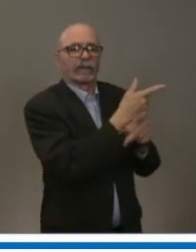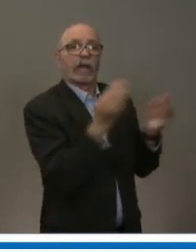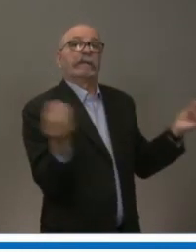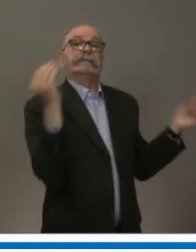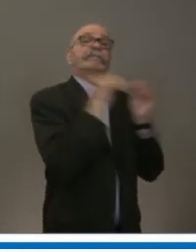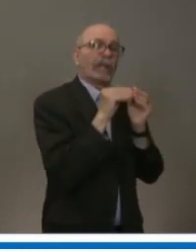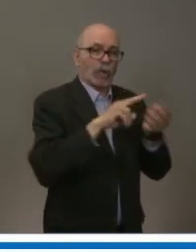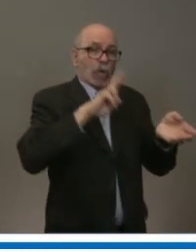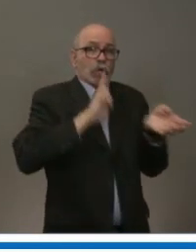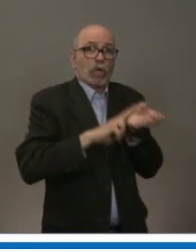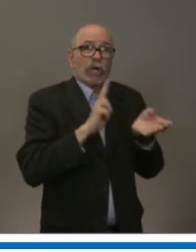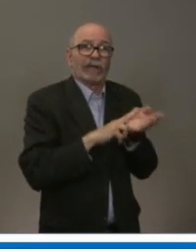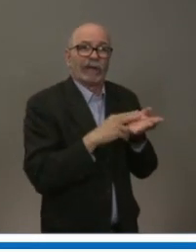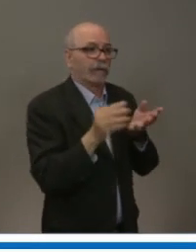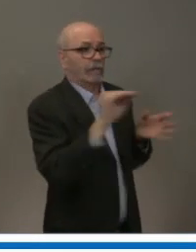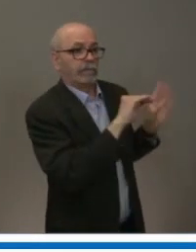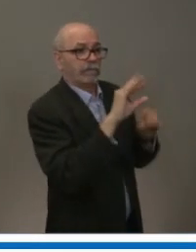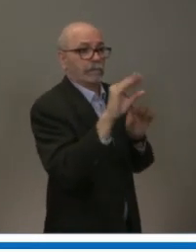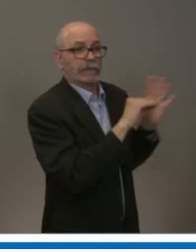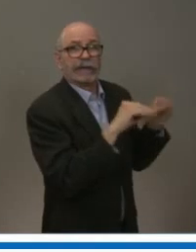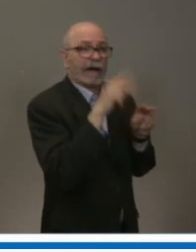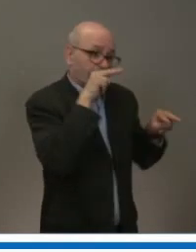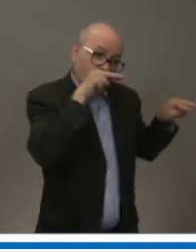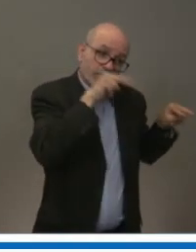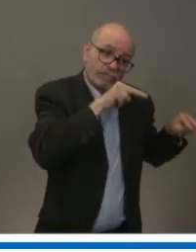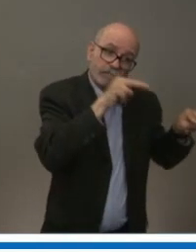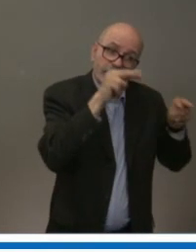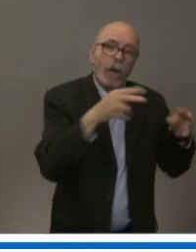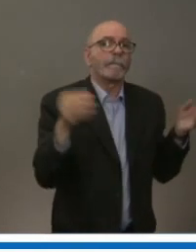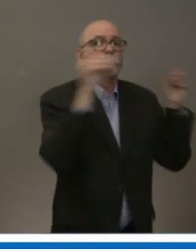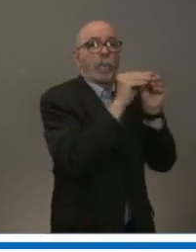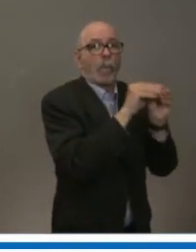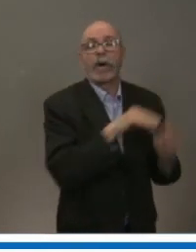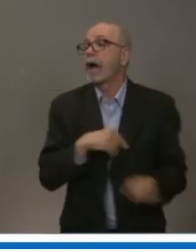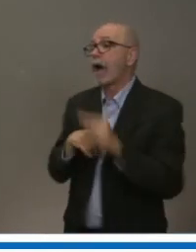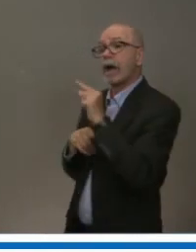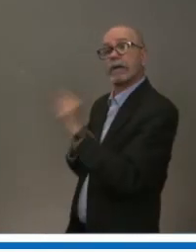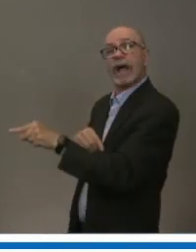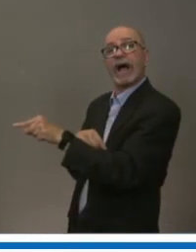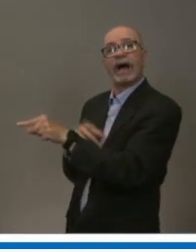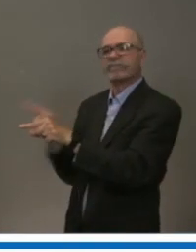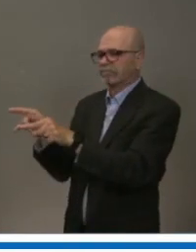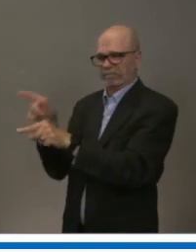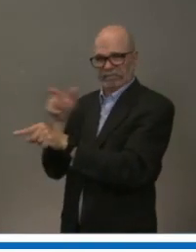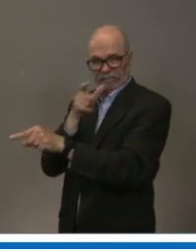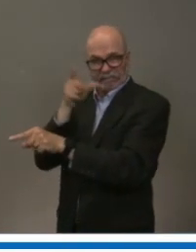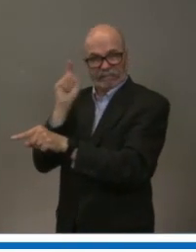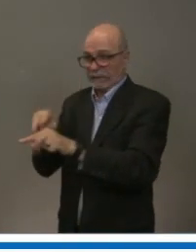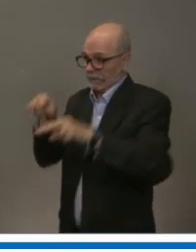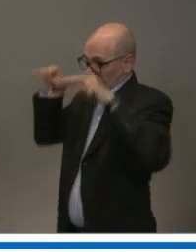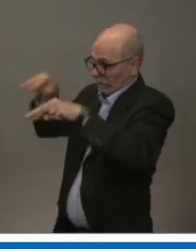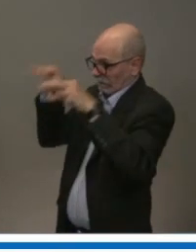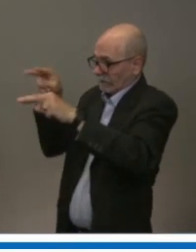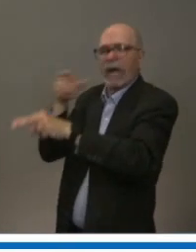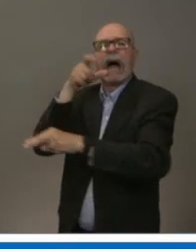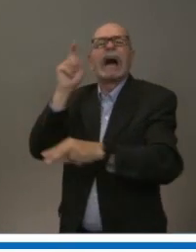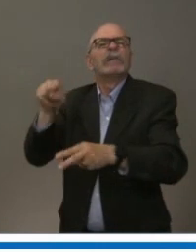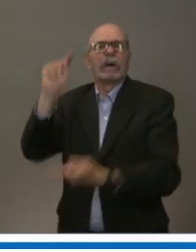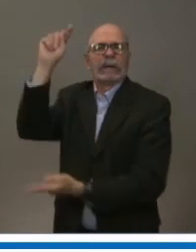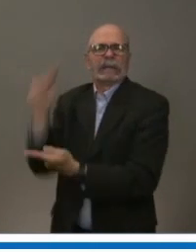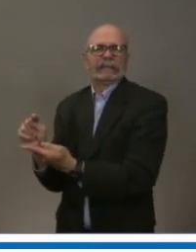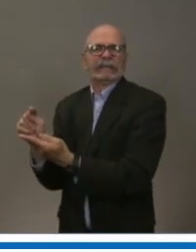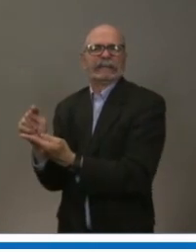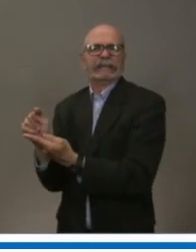talking about don't have those level of nursing care, and actually many of the directives wouldn't be applicable to those